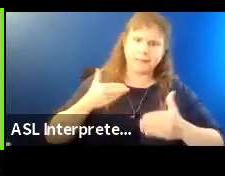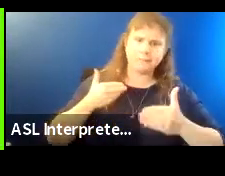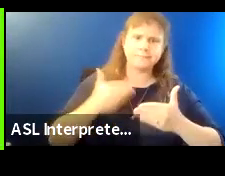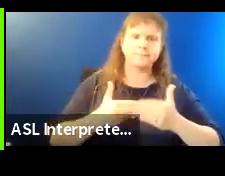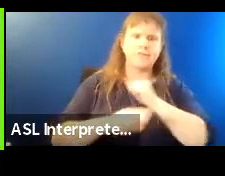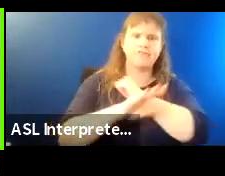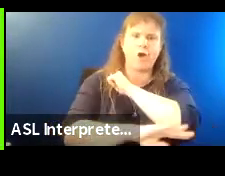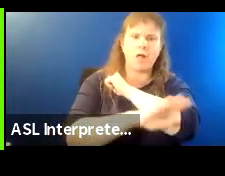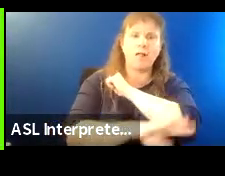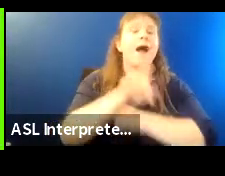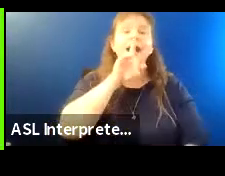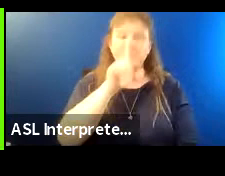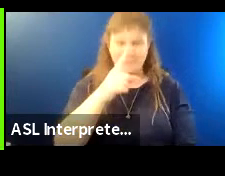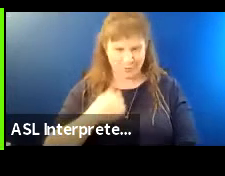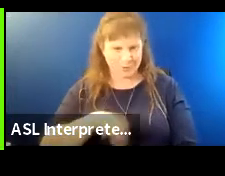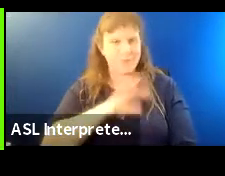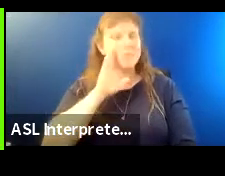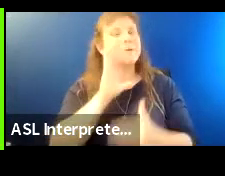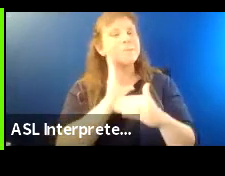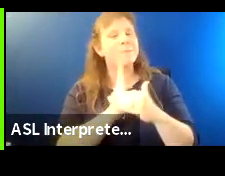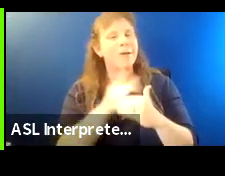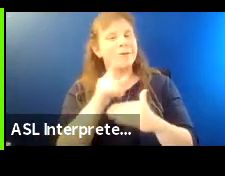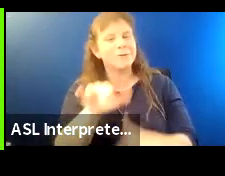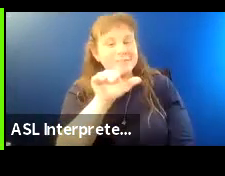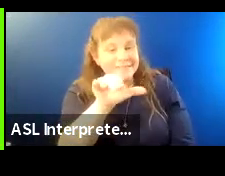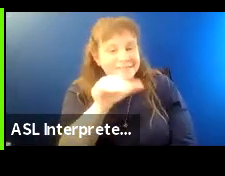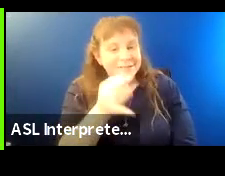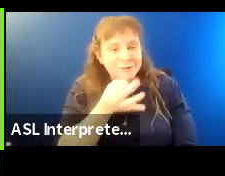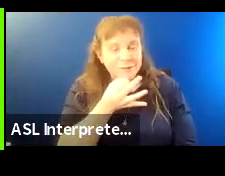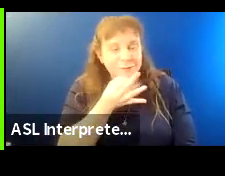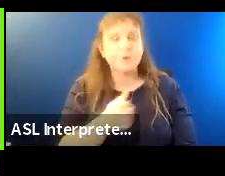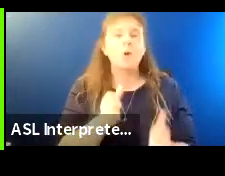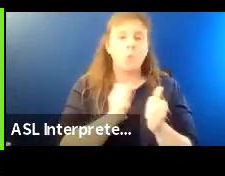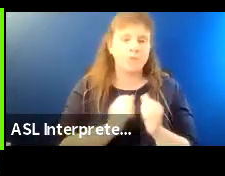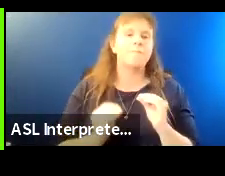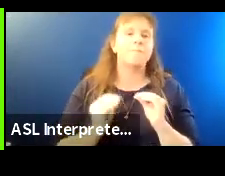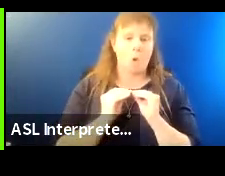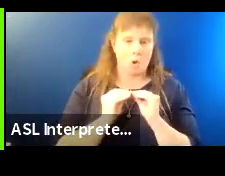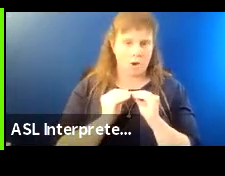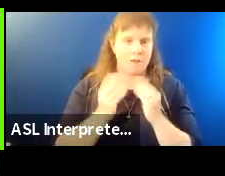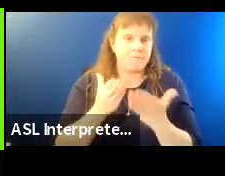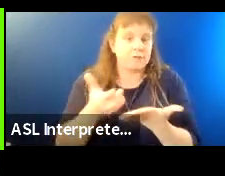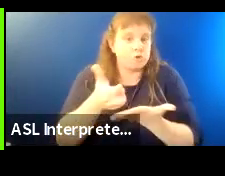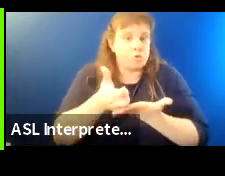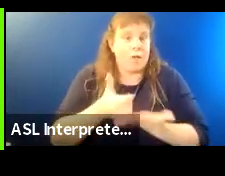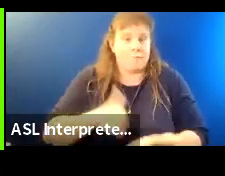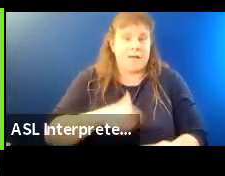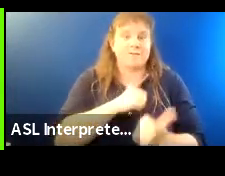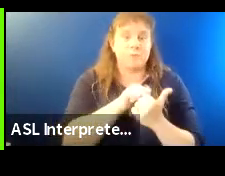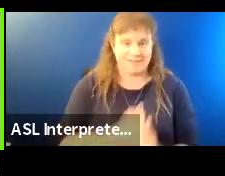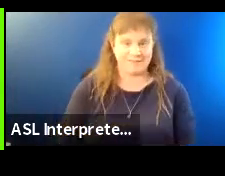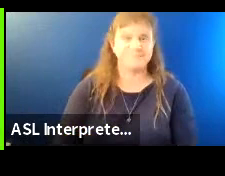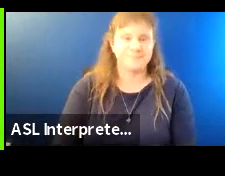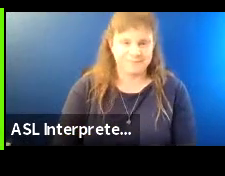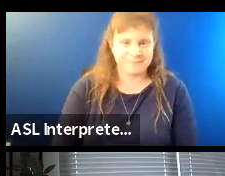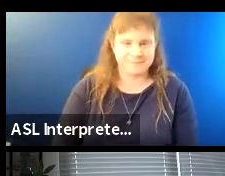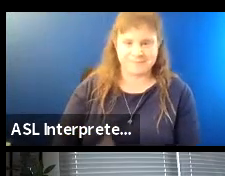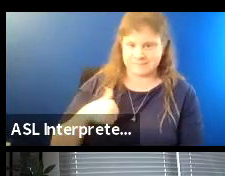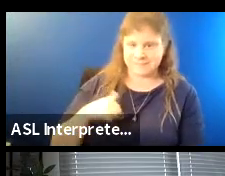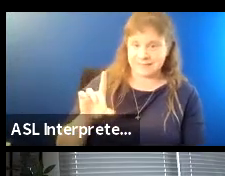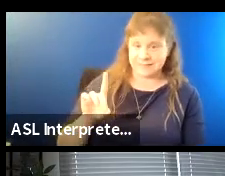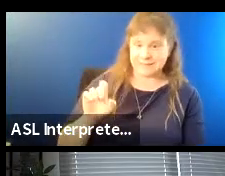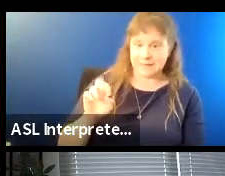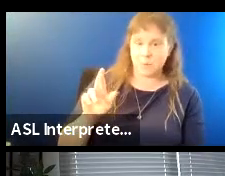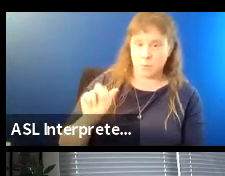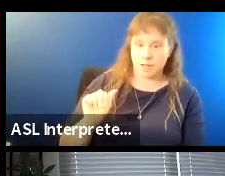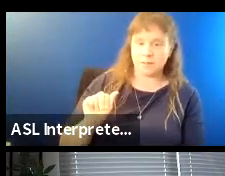be bothering you very shortly with more things to help us with. Yeah, and I